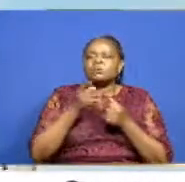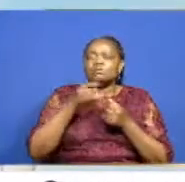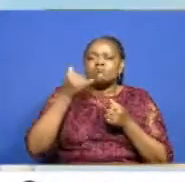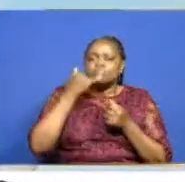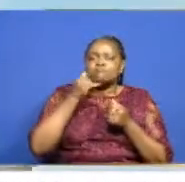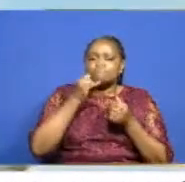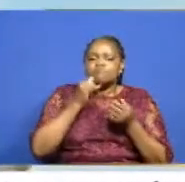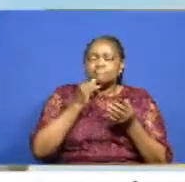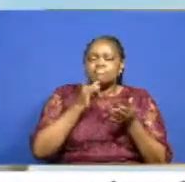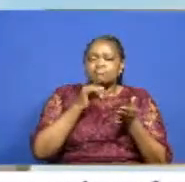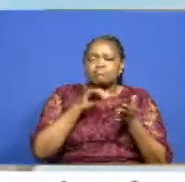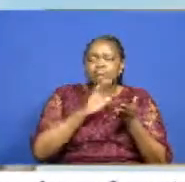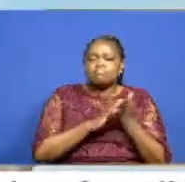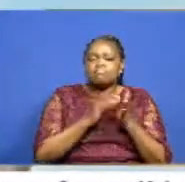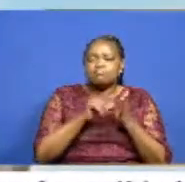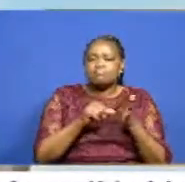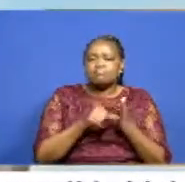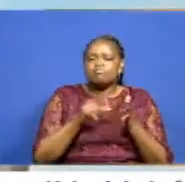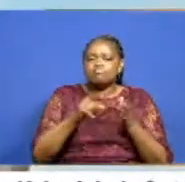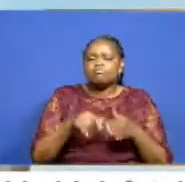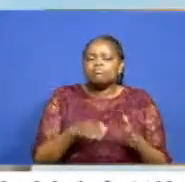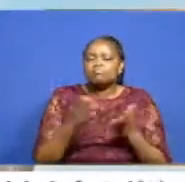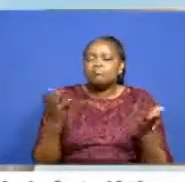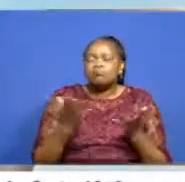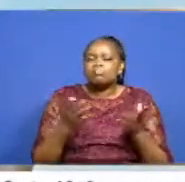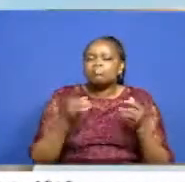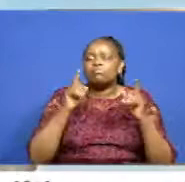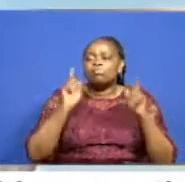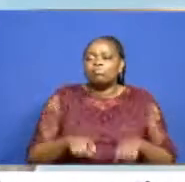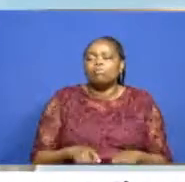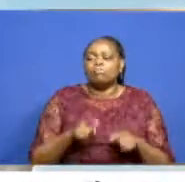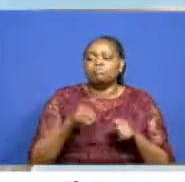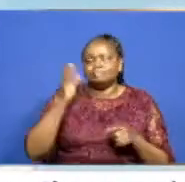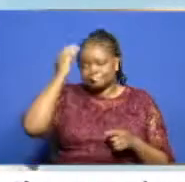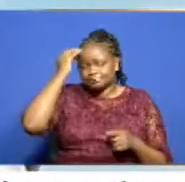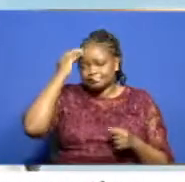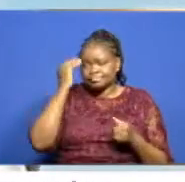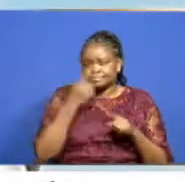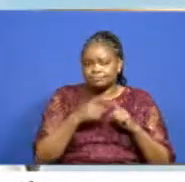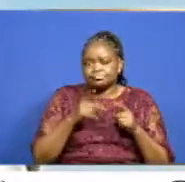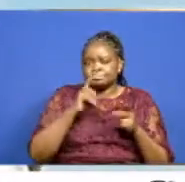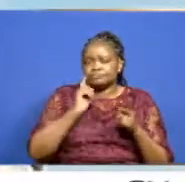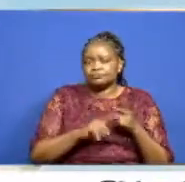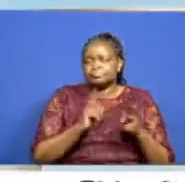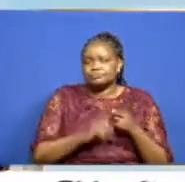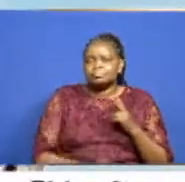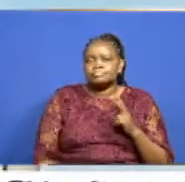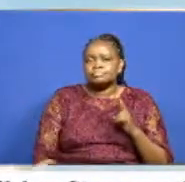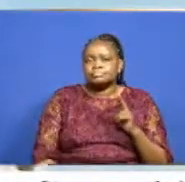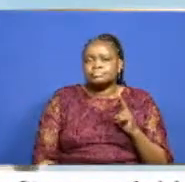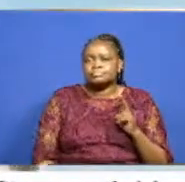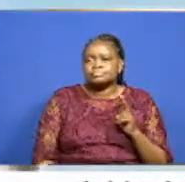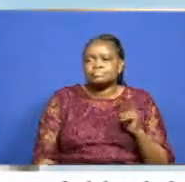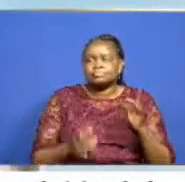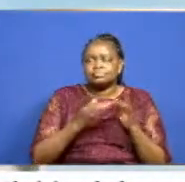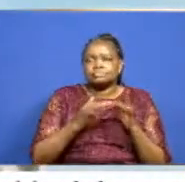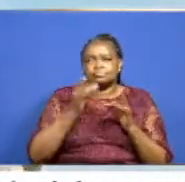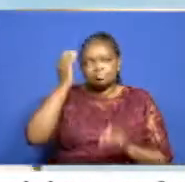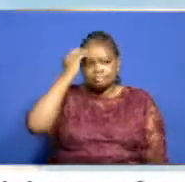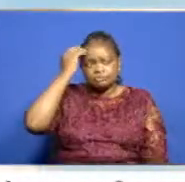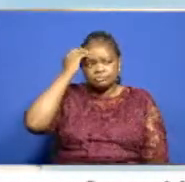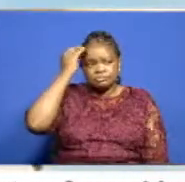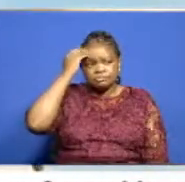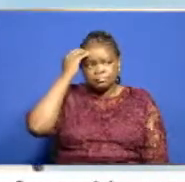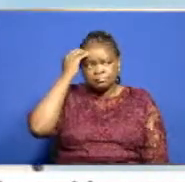real issue. That is the platform where you are supposed to undertake learning. But secondly, the online learning as it is